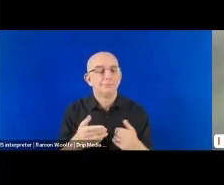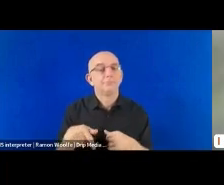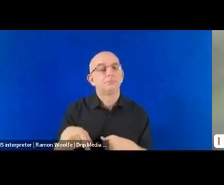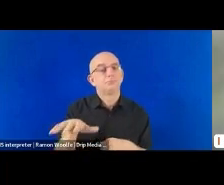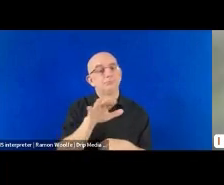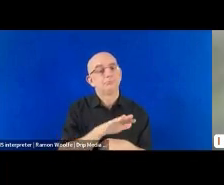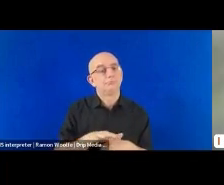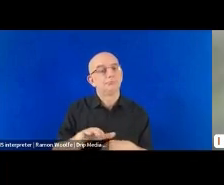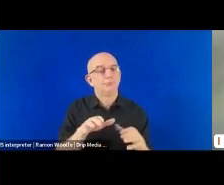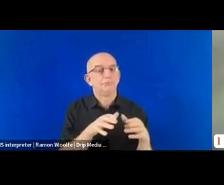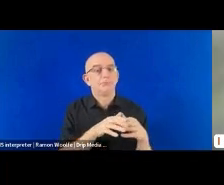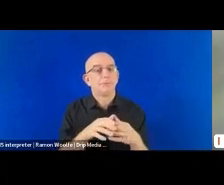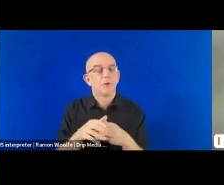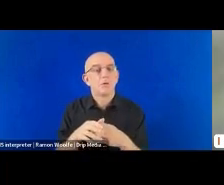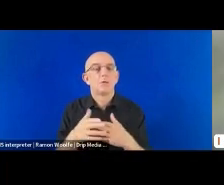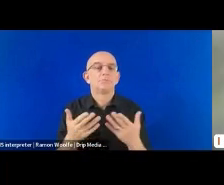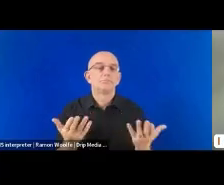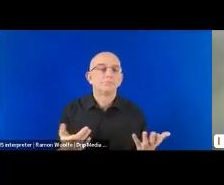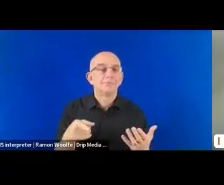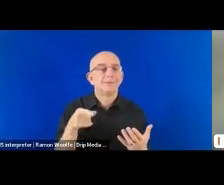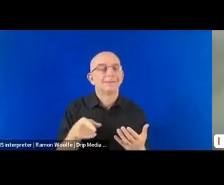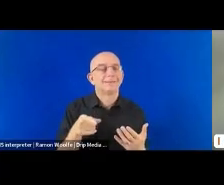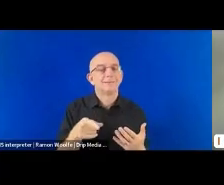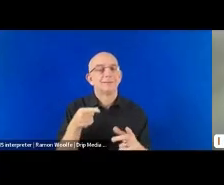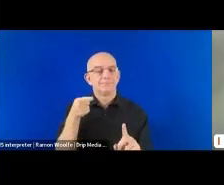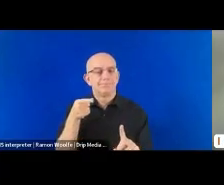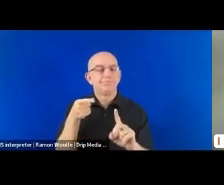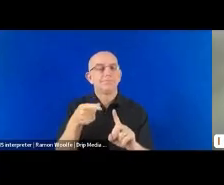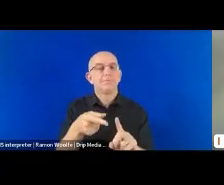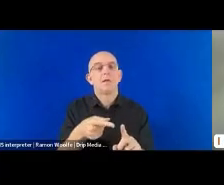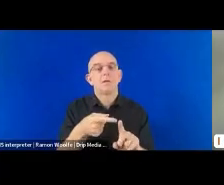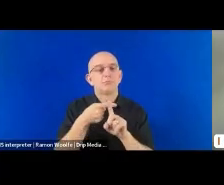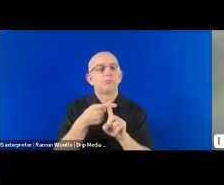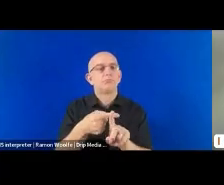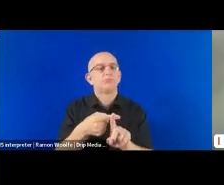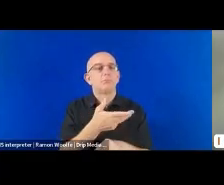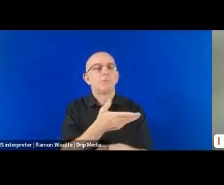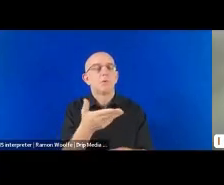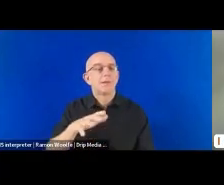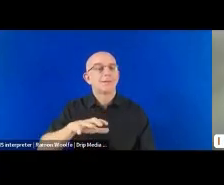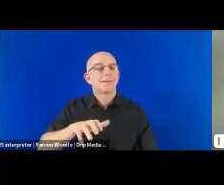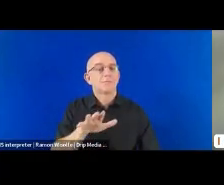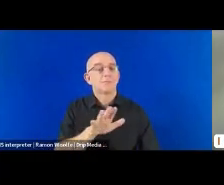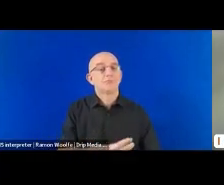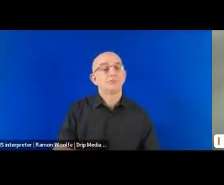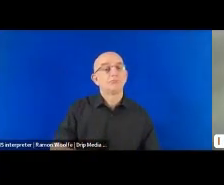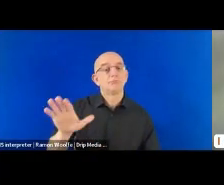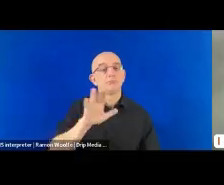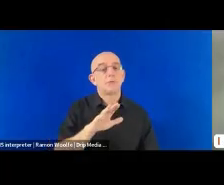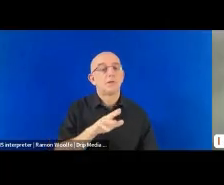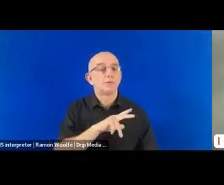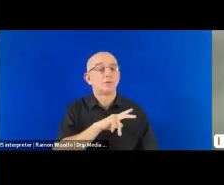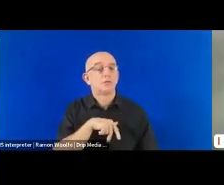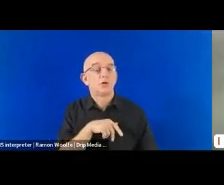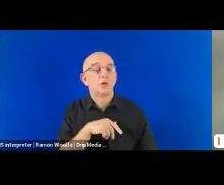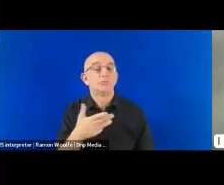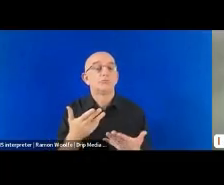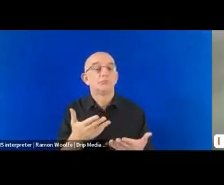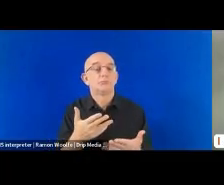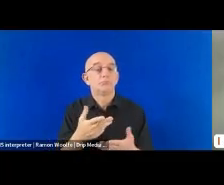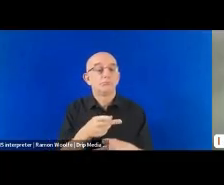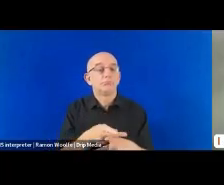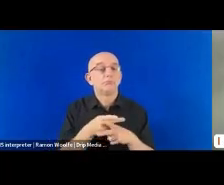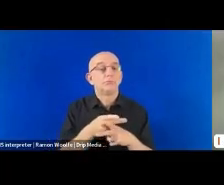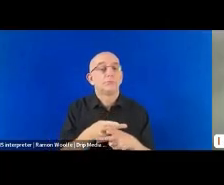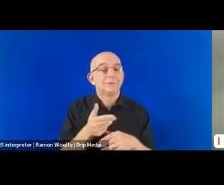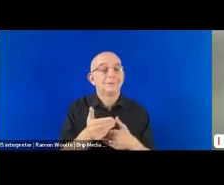have e-transform, and this is an aspect of Transform that we utilized a lot during the COVID-19, where trainings